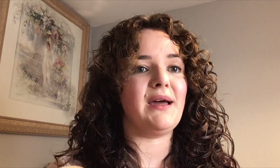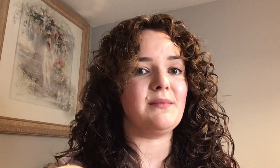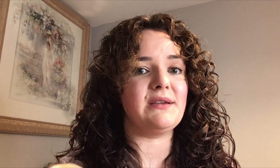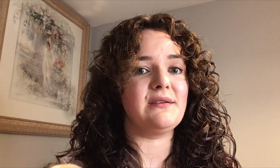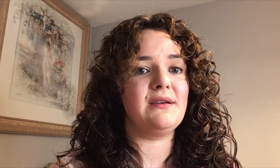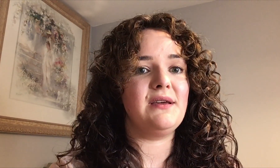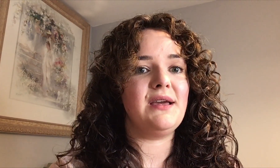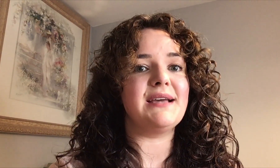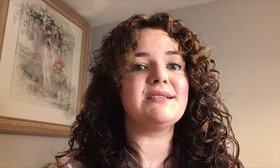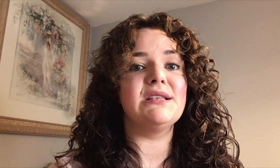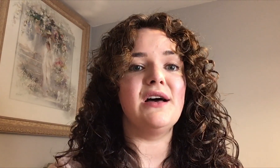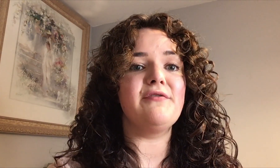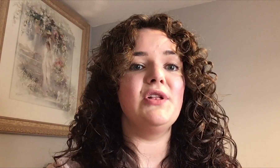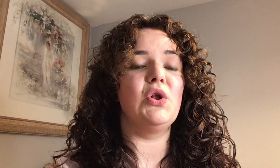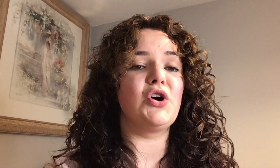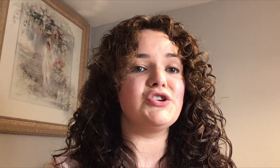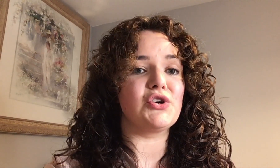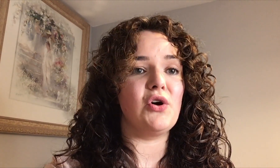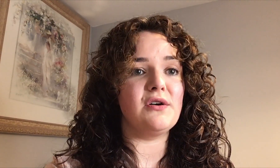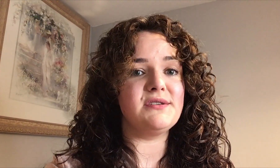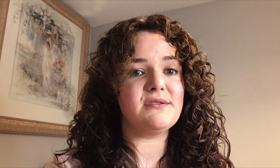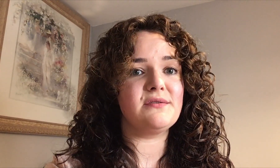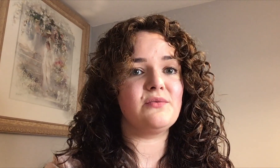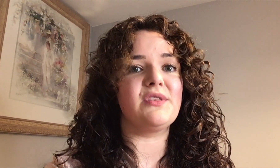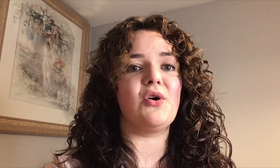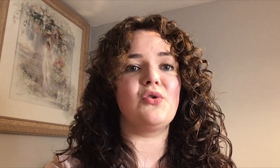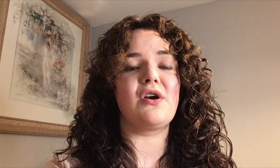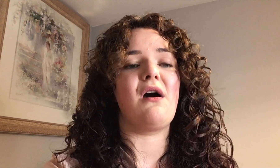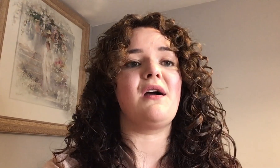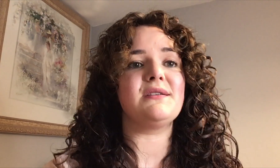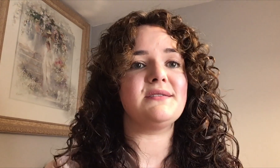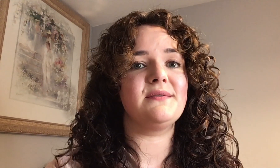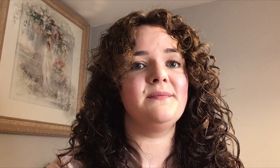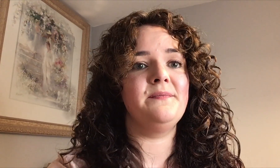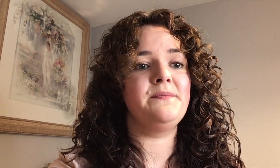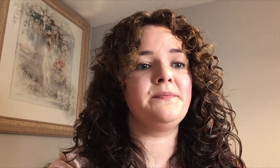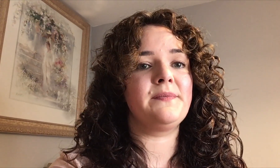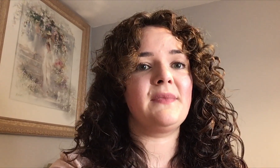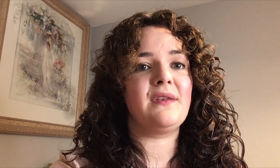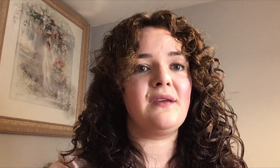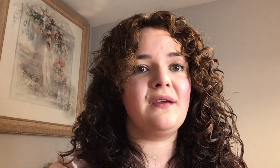important commandment is to love the Lord your God with all your heart.